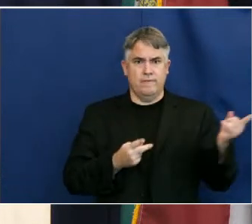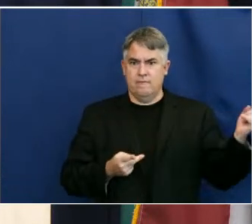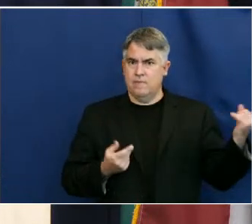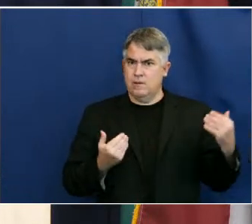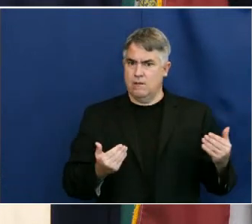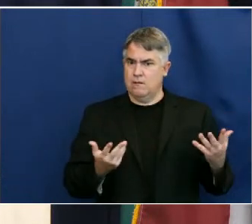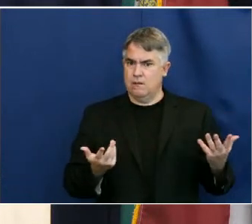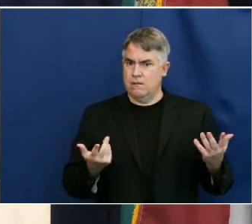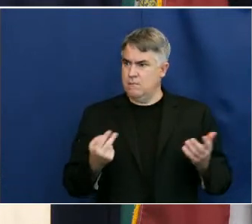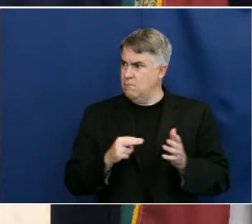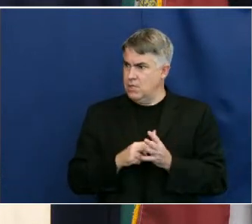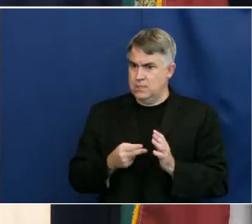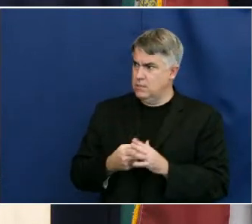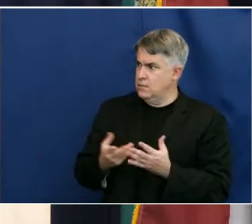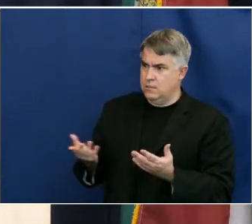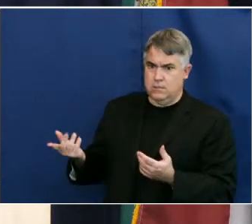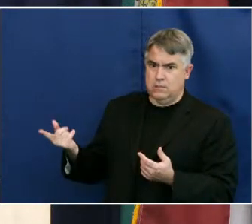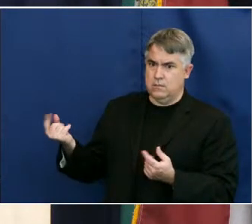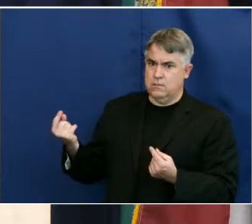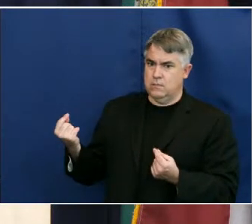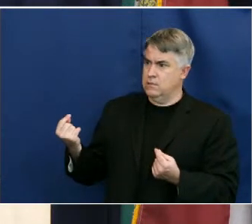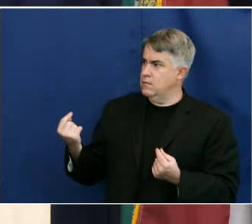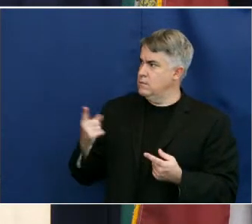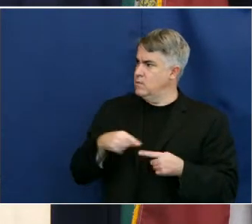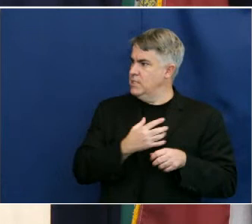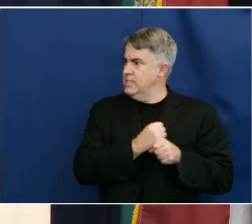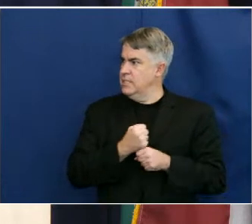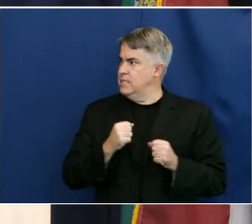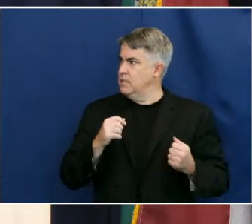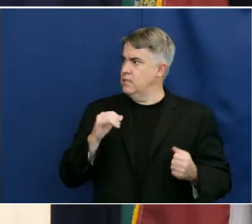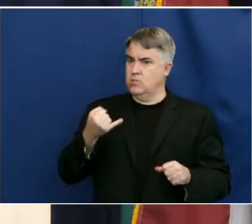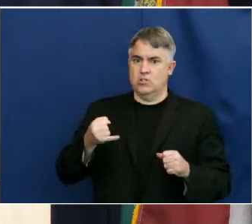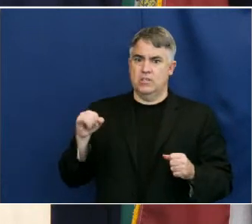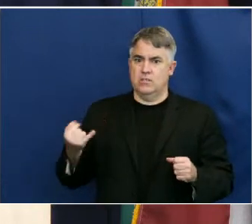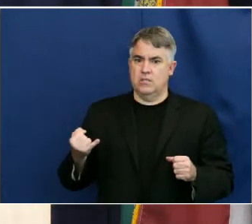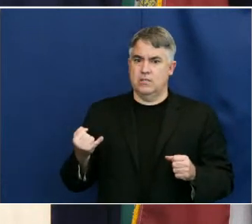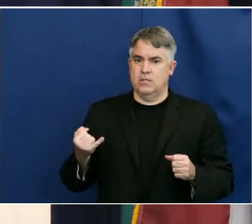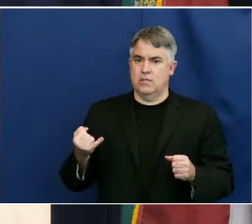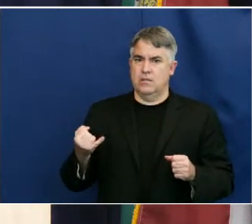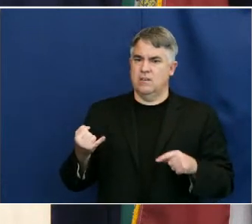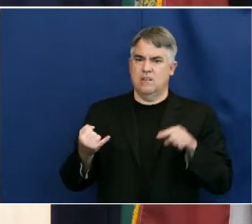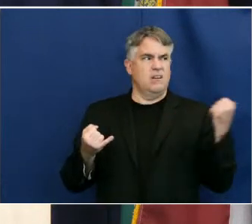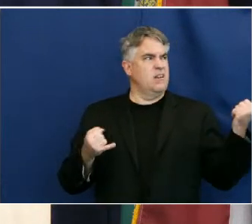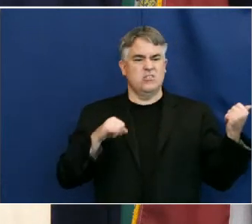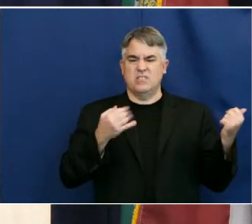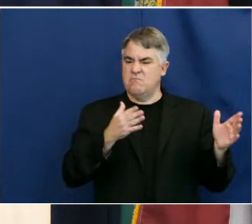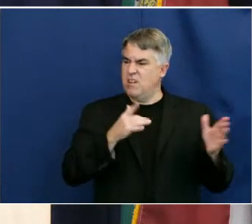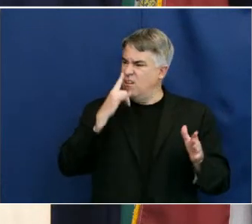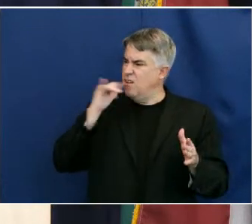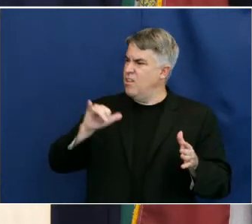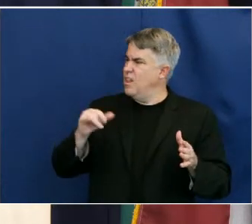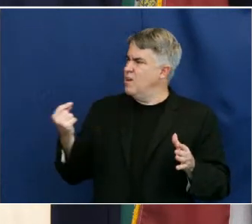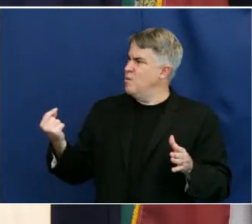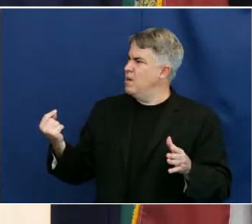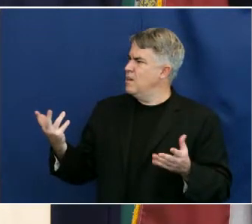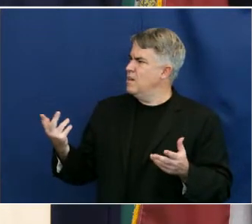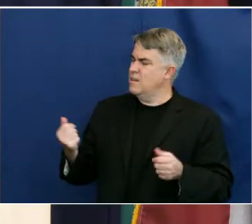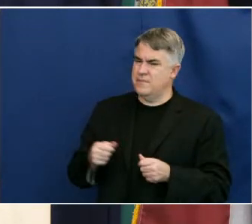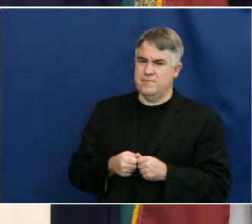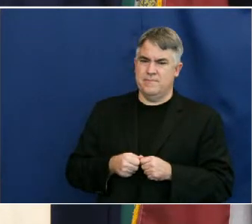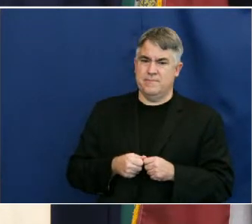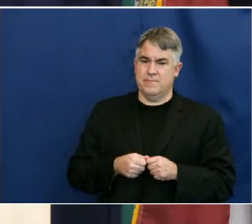if you could say a little bit more about the actual plan that you guys have in place to administer that vaccine.